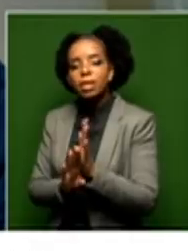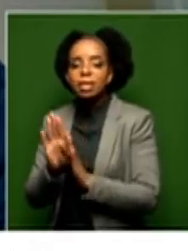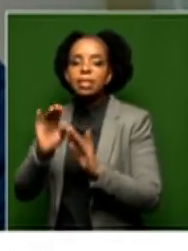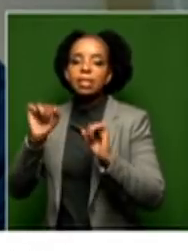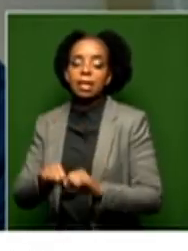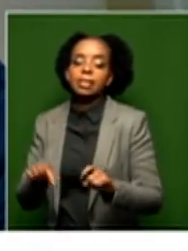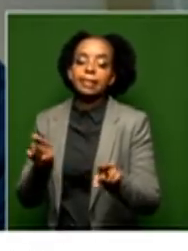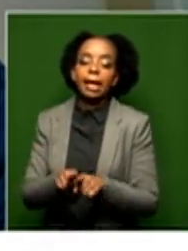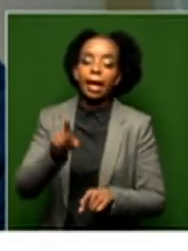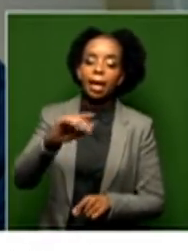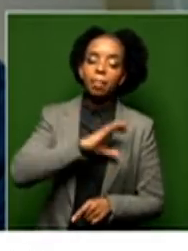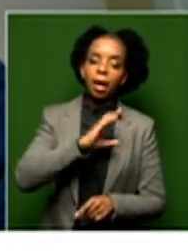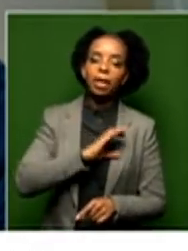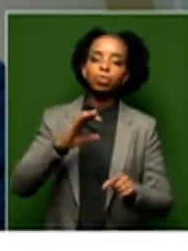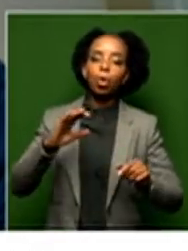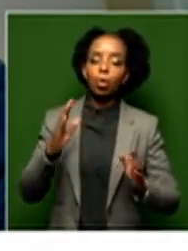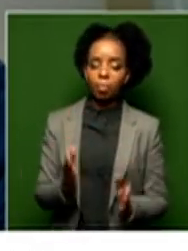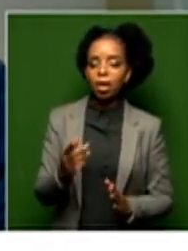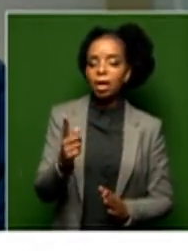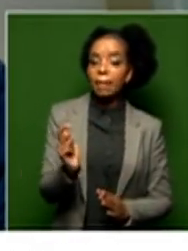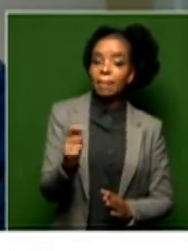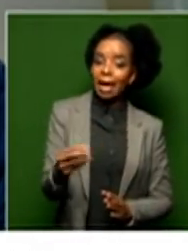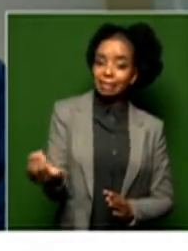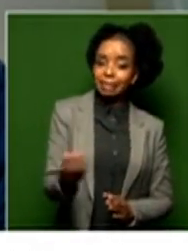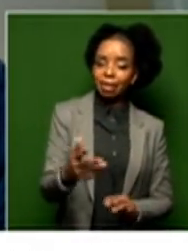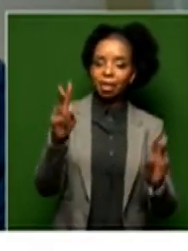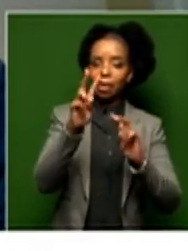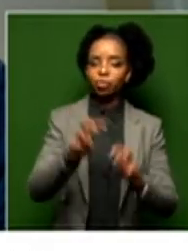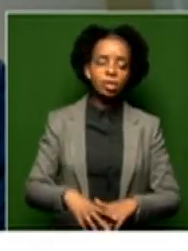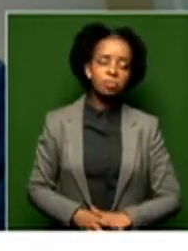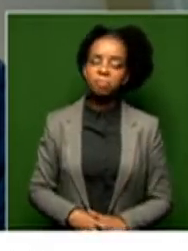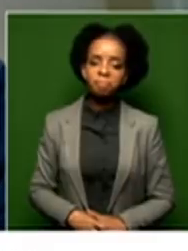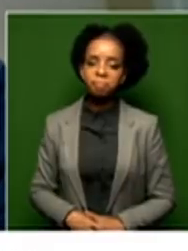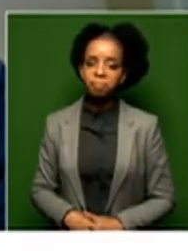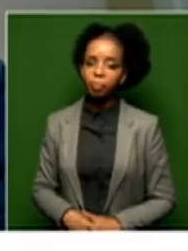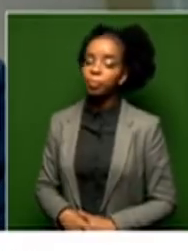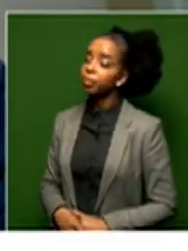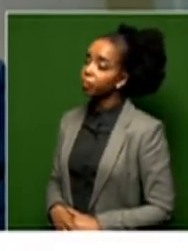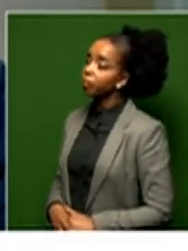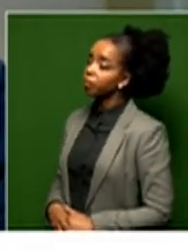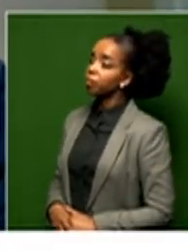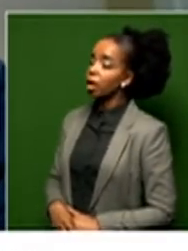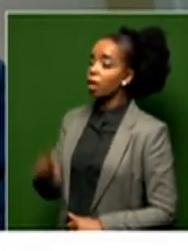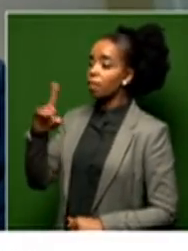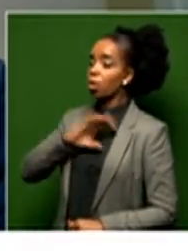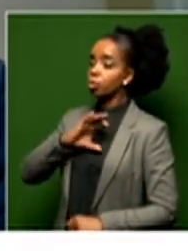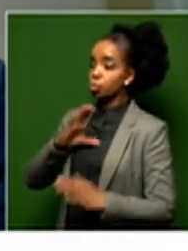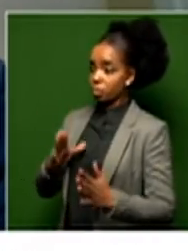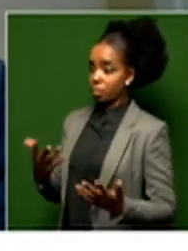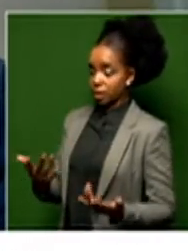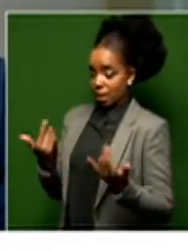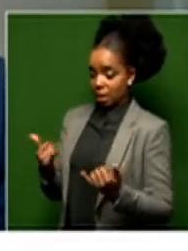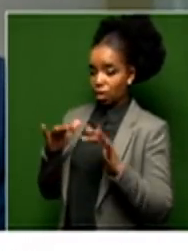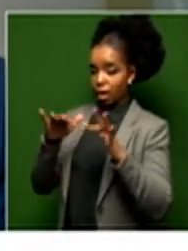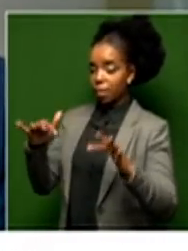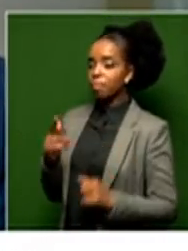the interest of the consumer, right now, Eskom is paying more than they should for